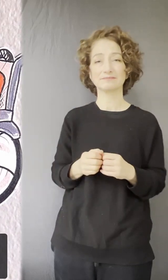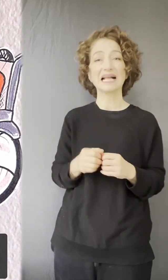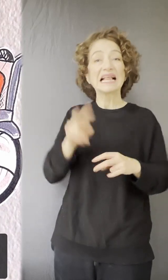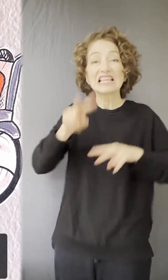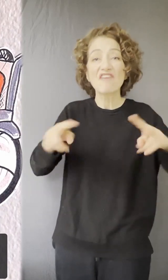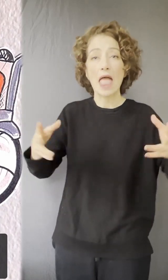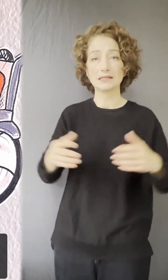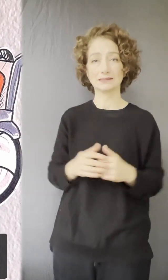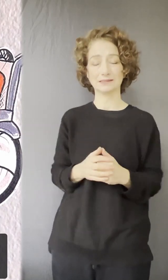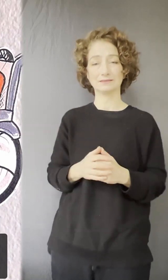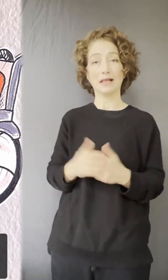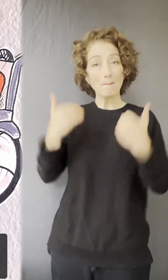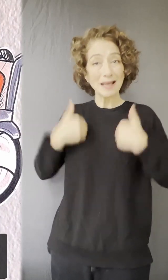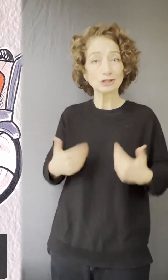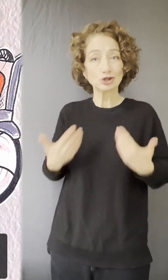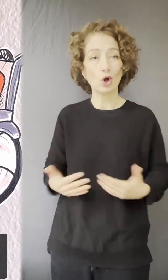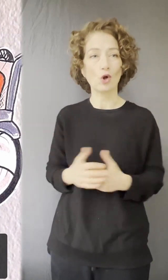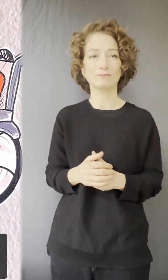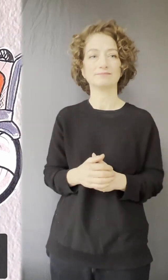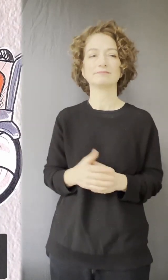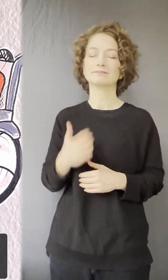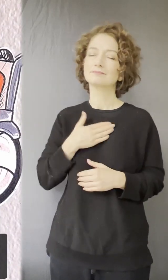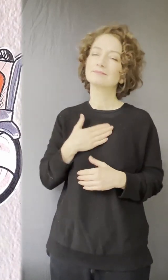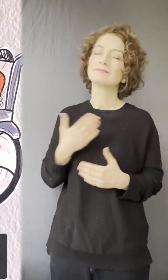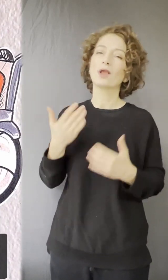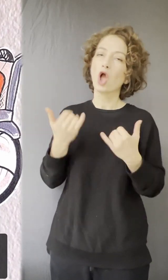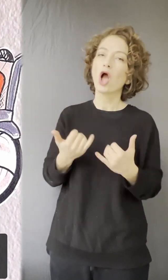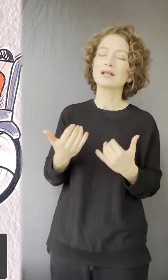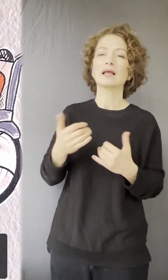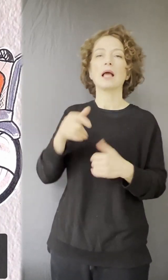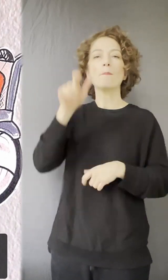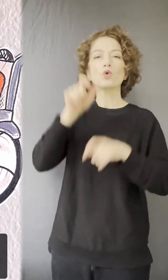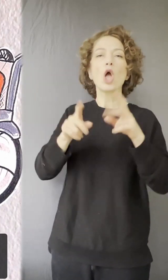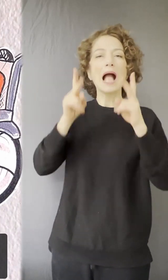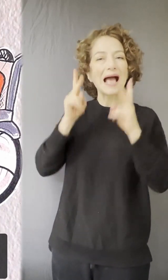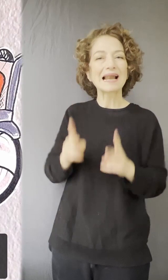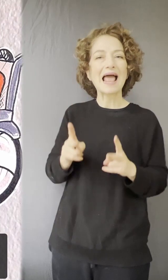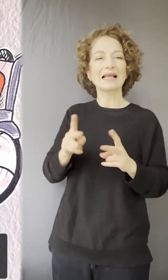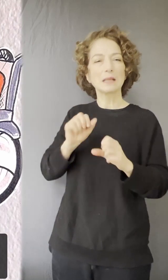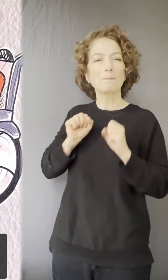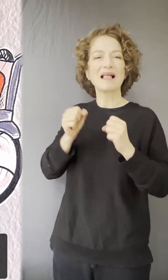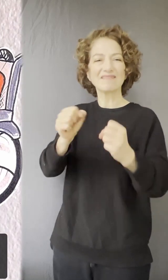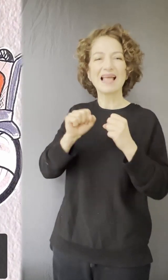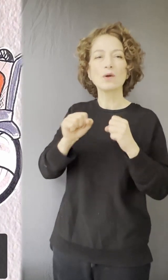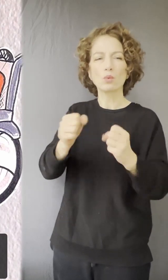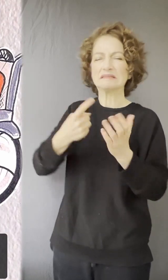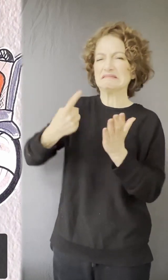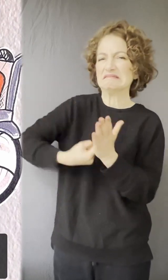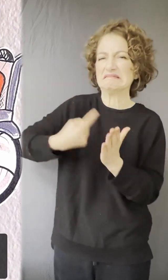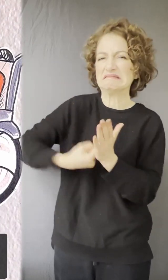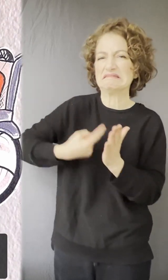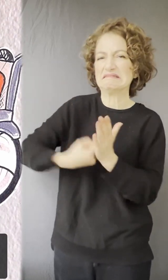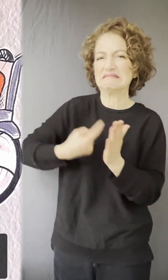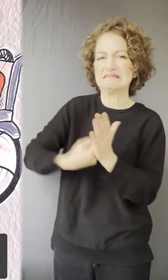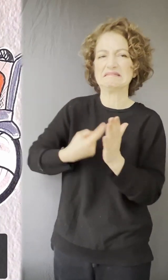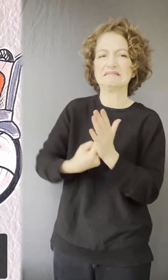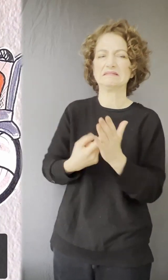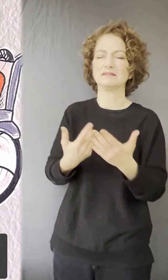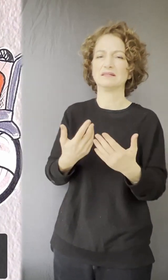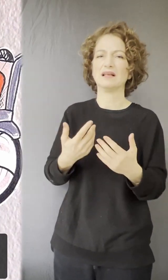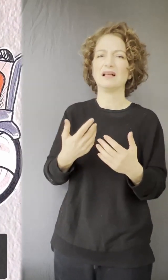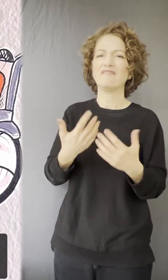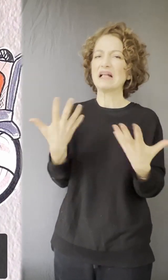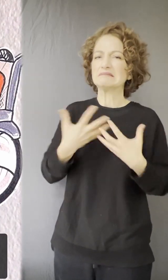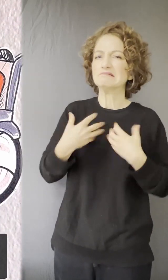minds are complex and diverse and human. Our civil rights movement today seems to be fighting